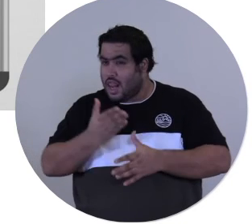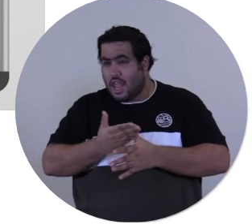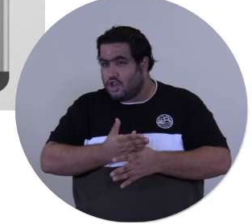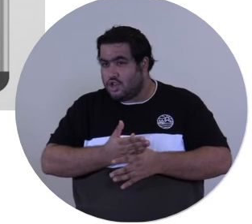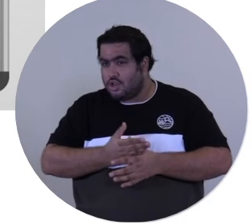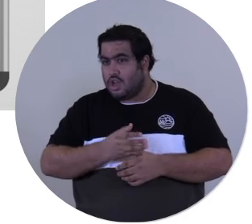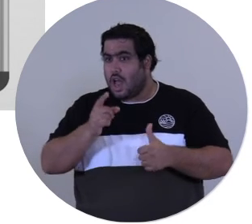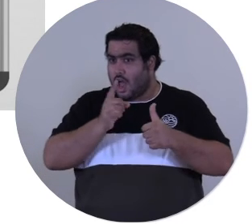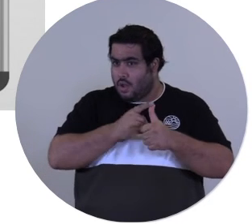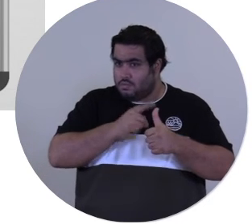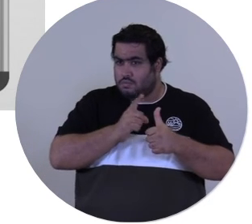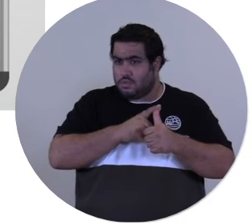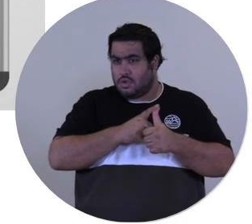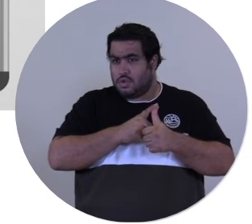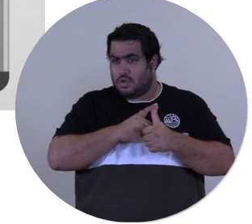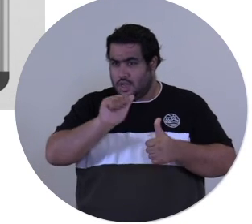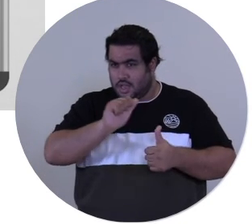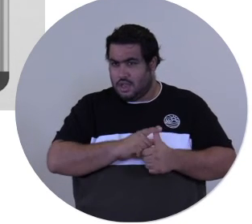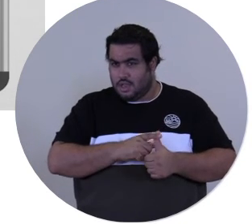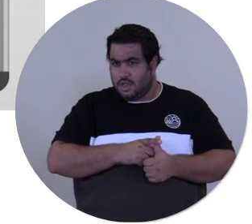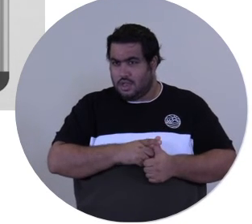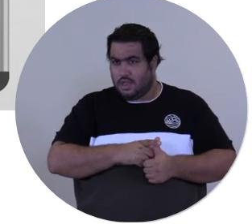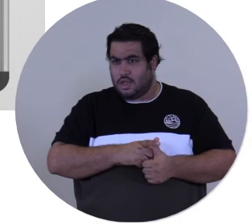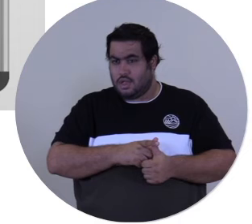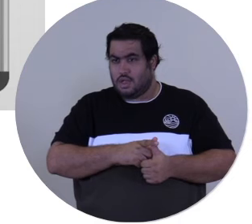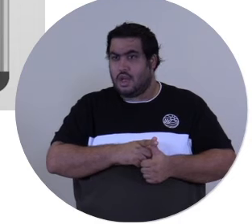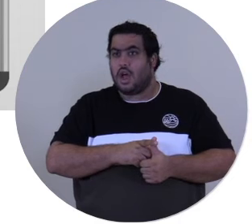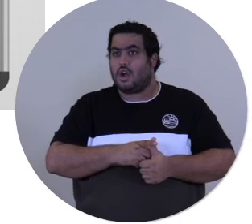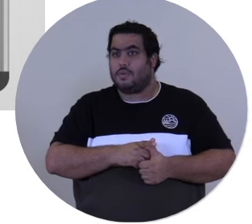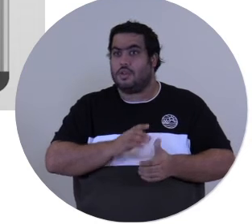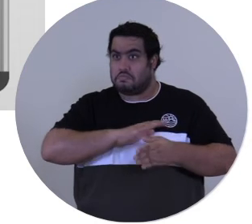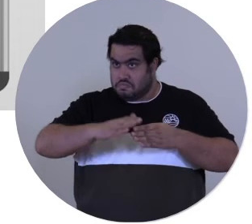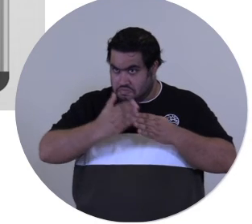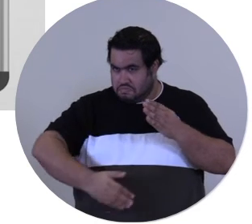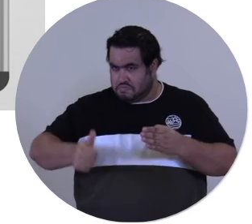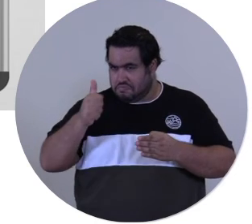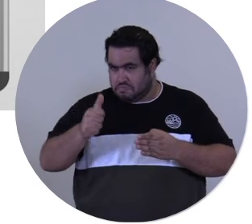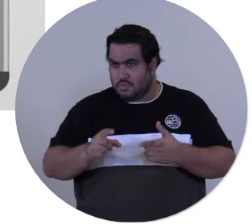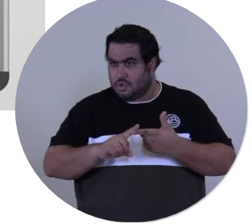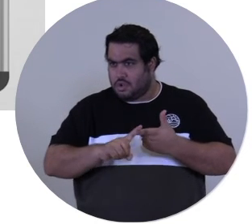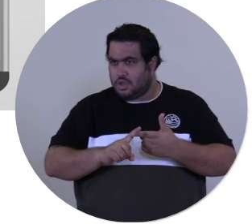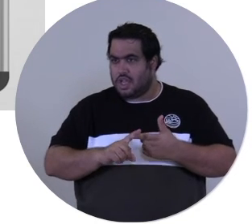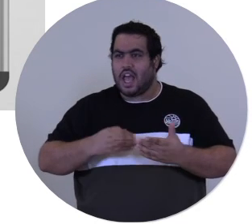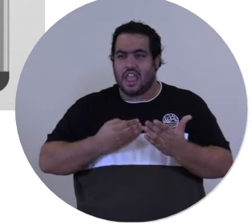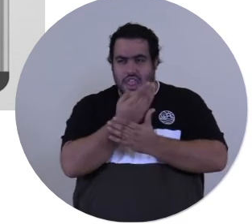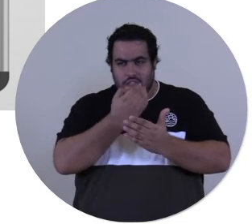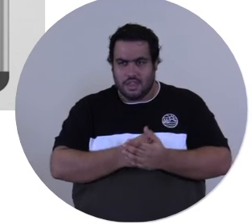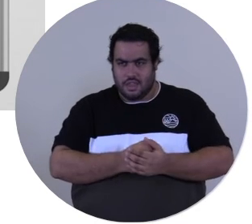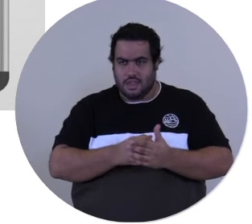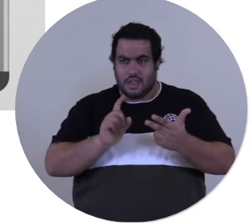is. Let's take a look at the multiple choice. Competent, contemporary,